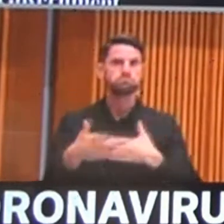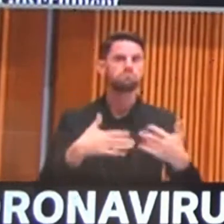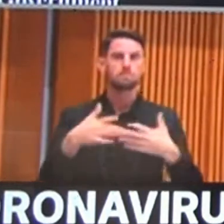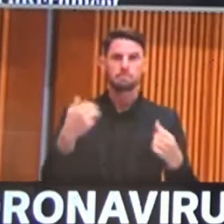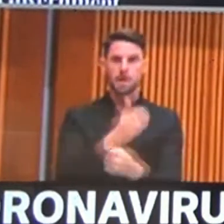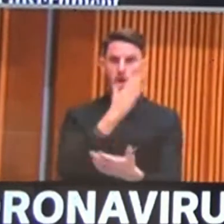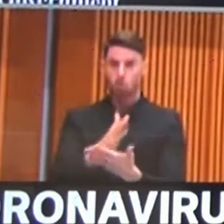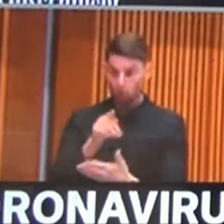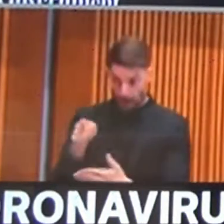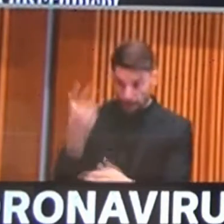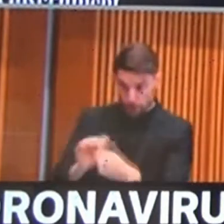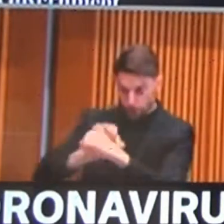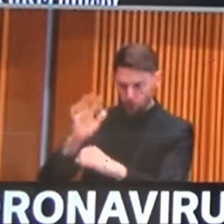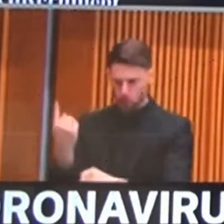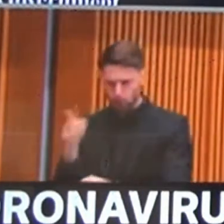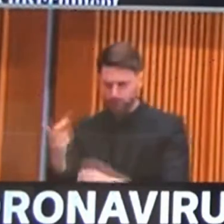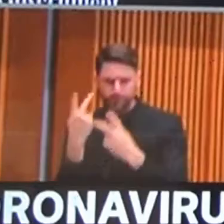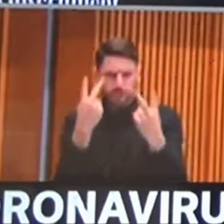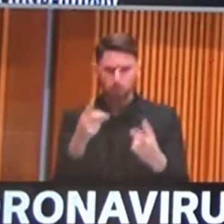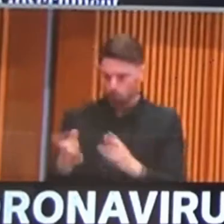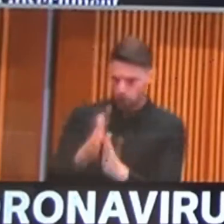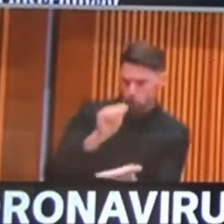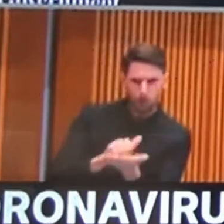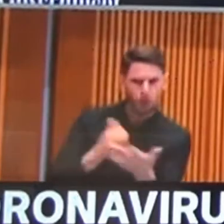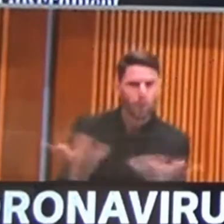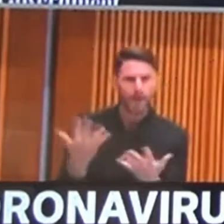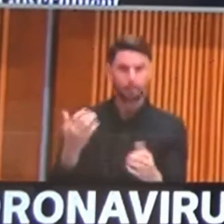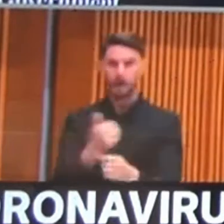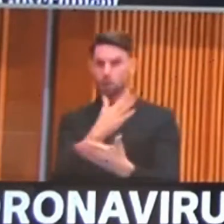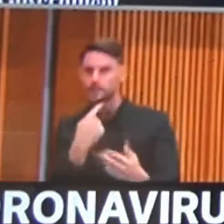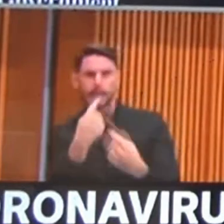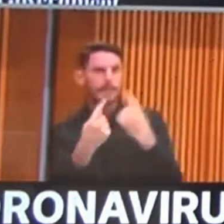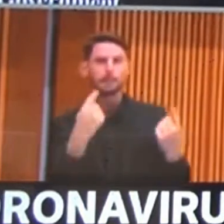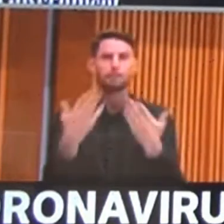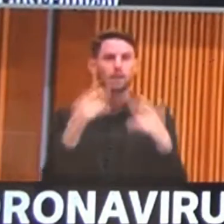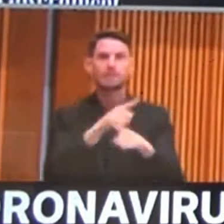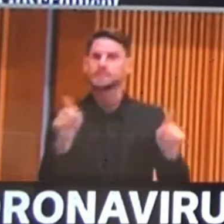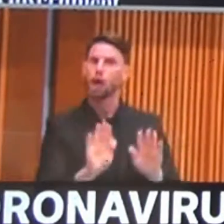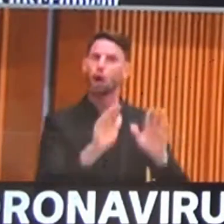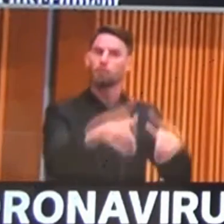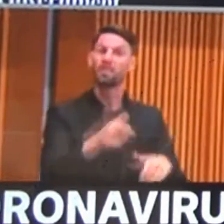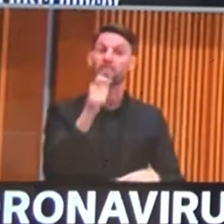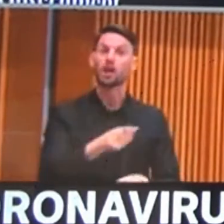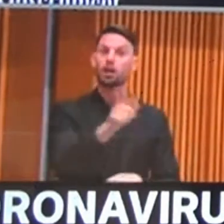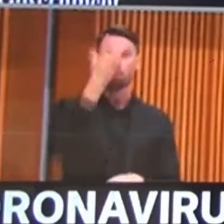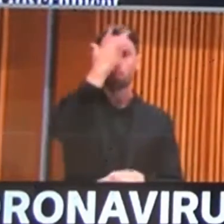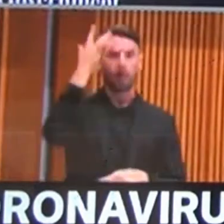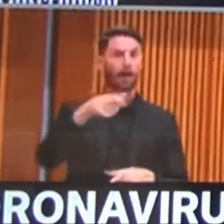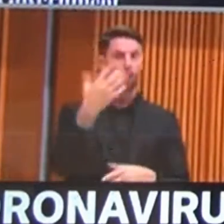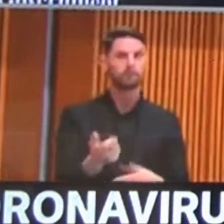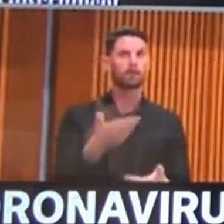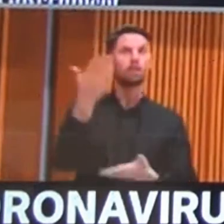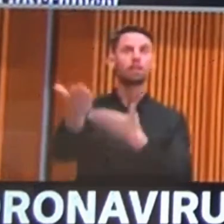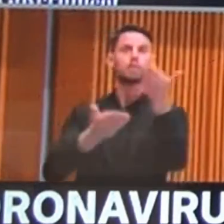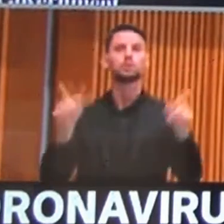that we are fully on top of the challenge in Australia. More to be done, but making huge strides. And then in terms of